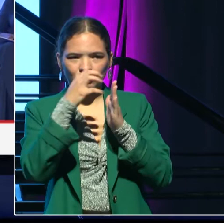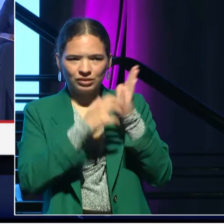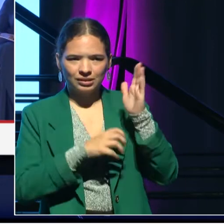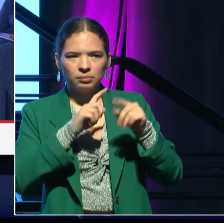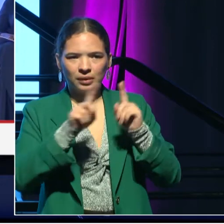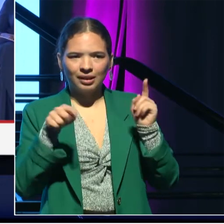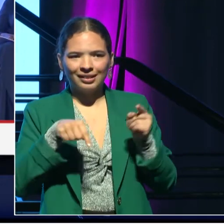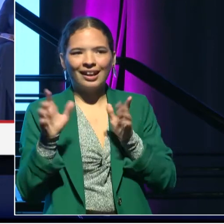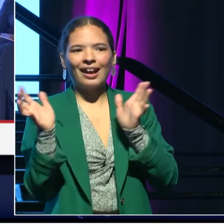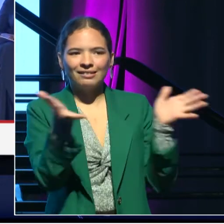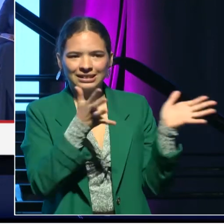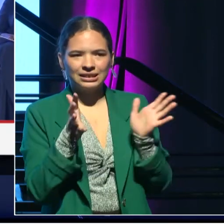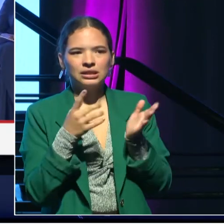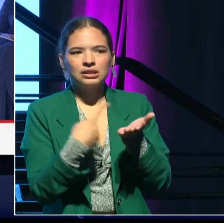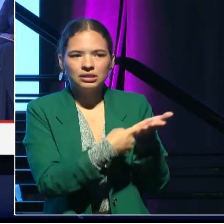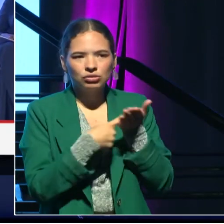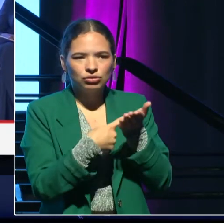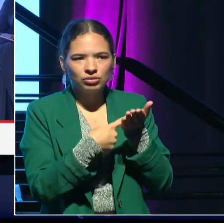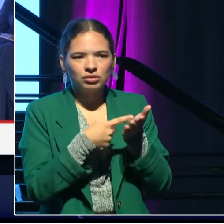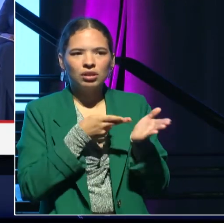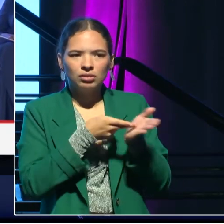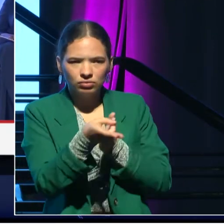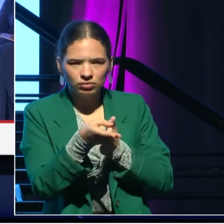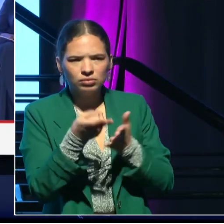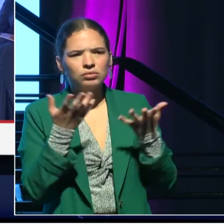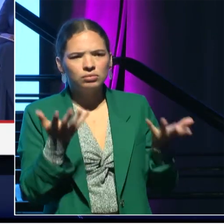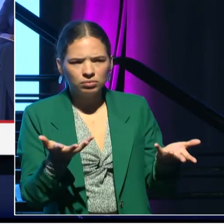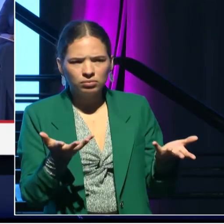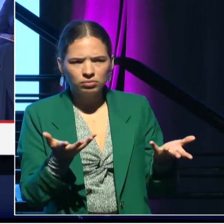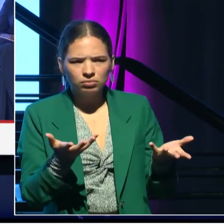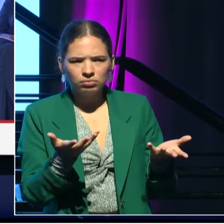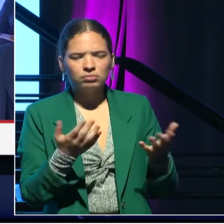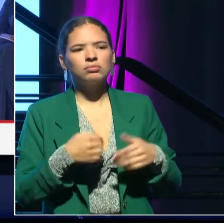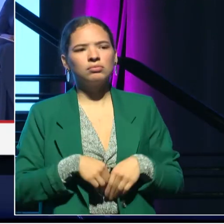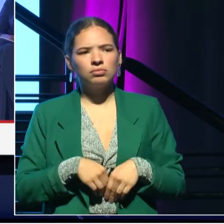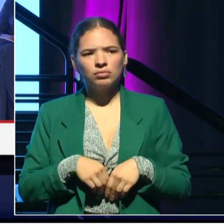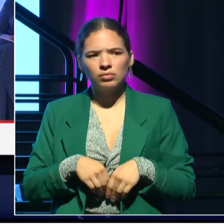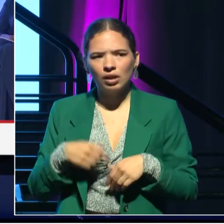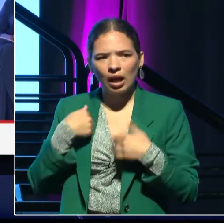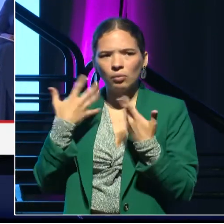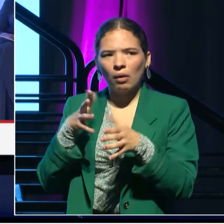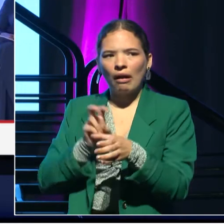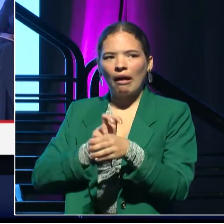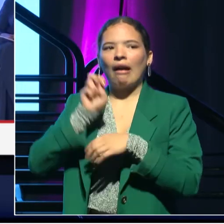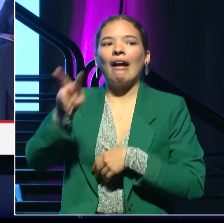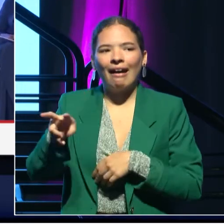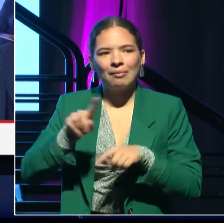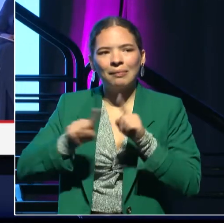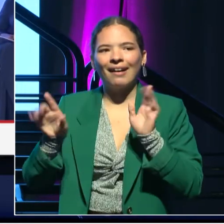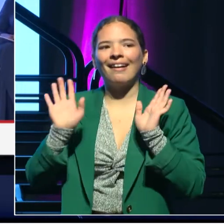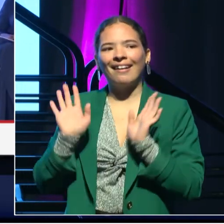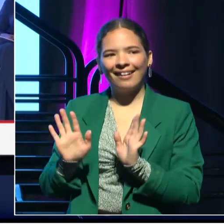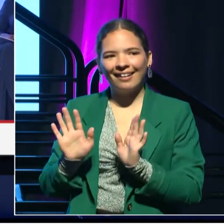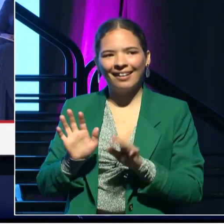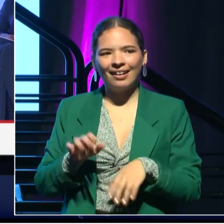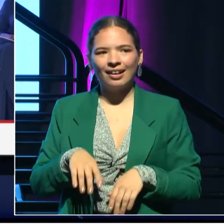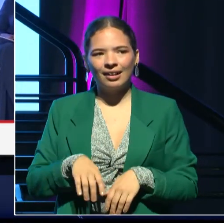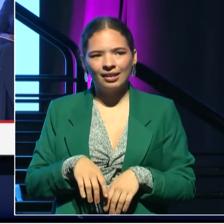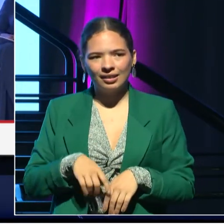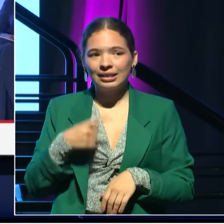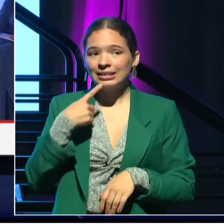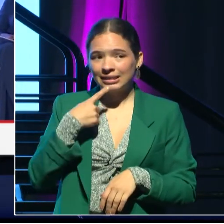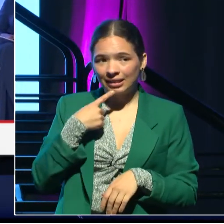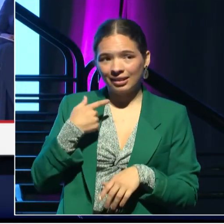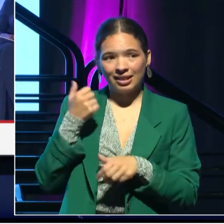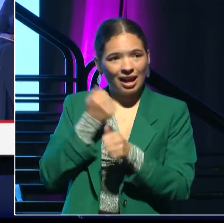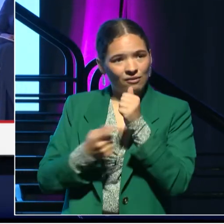okay? We're having a real honest conversation about what needs to be said. So can I just jump in? Because usually it's me telling everybody to get vaccinated, but